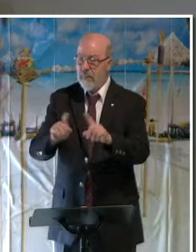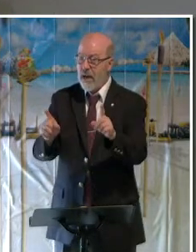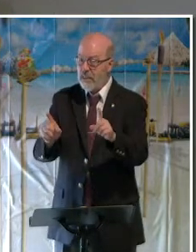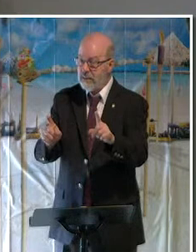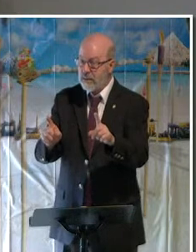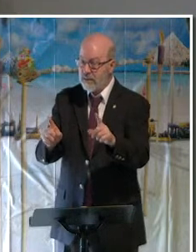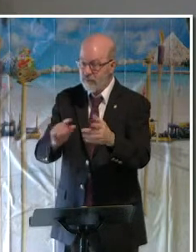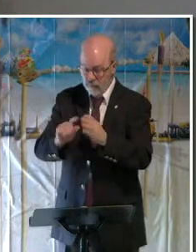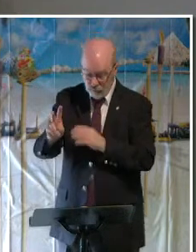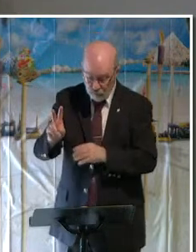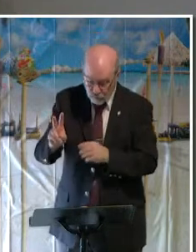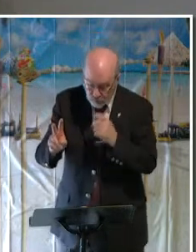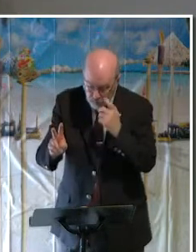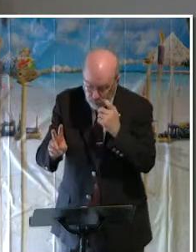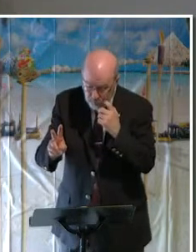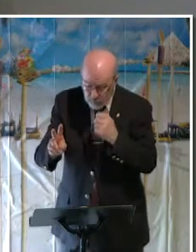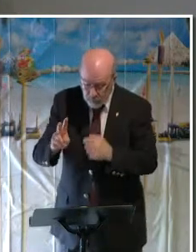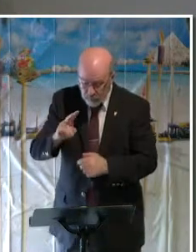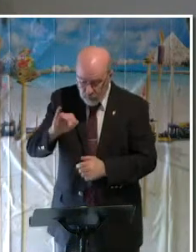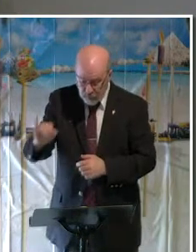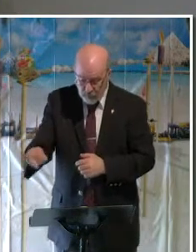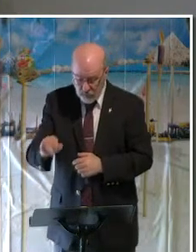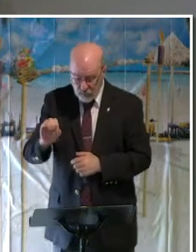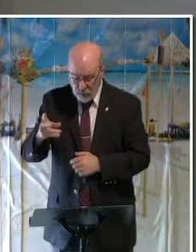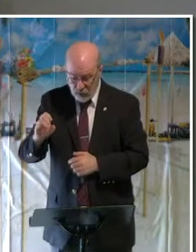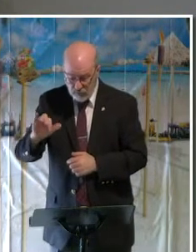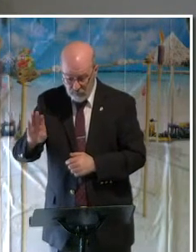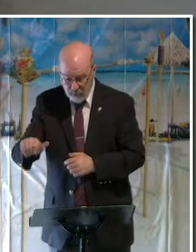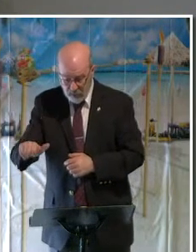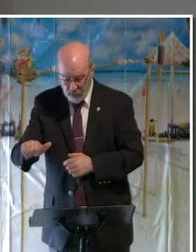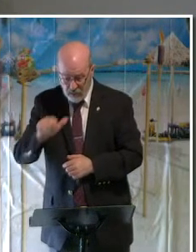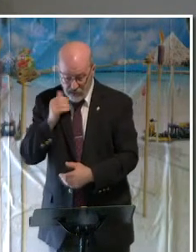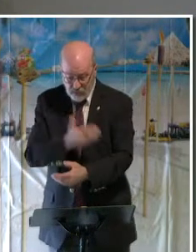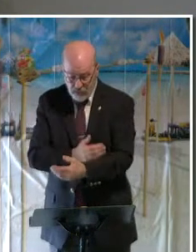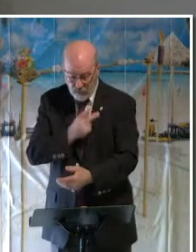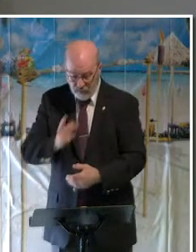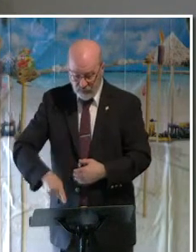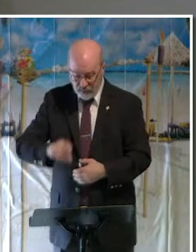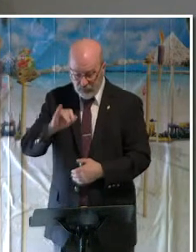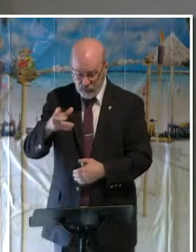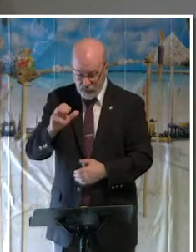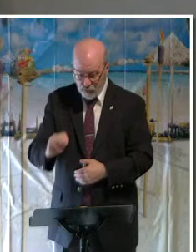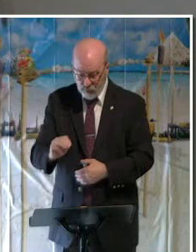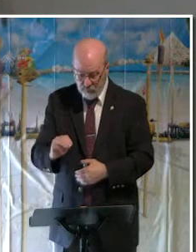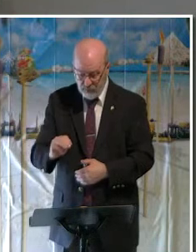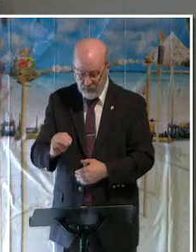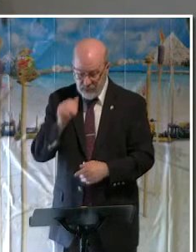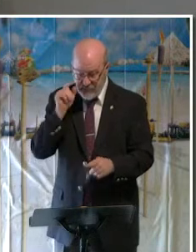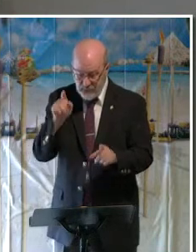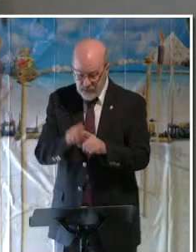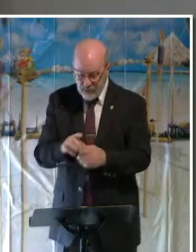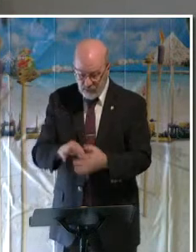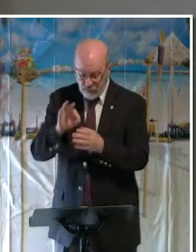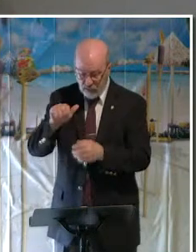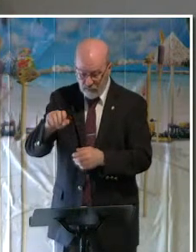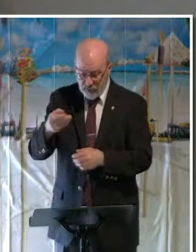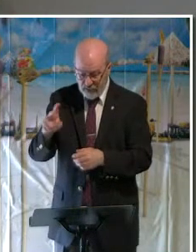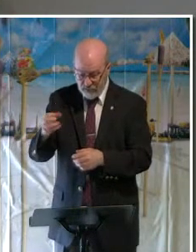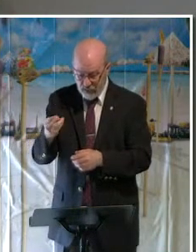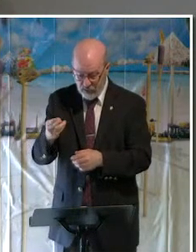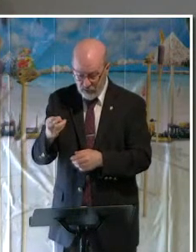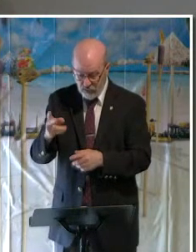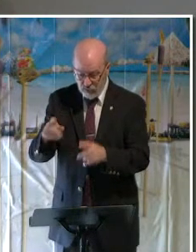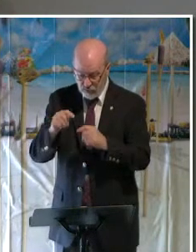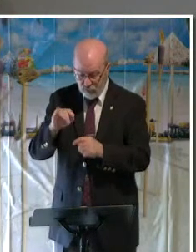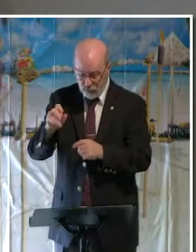But, verse 2, Jehosheba, the daughter of King Joram, sister of